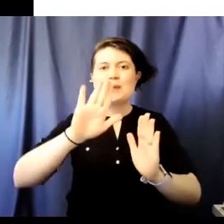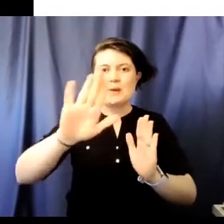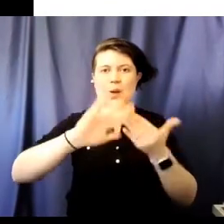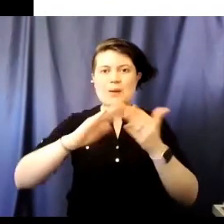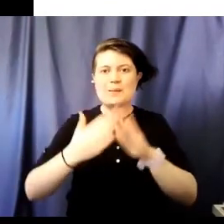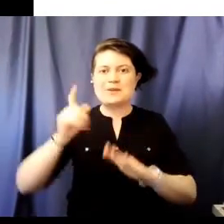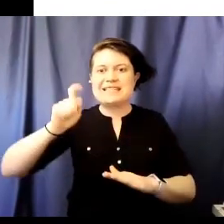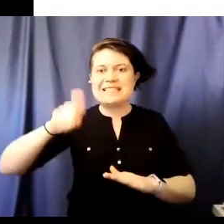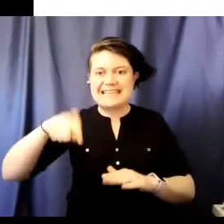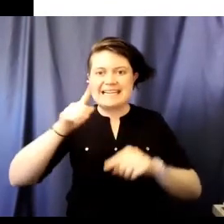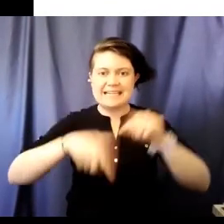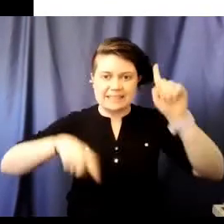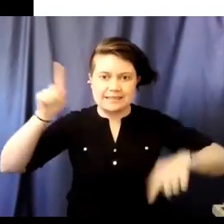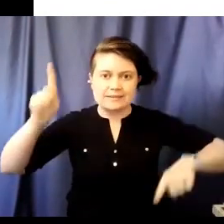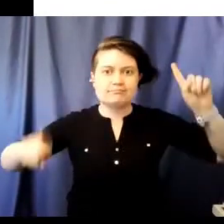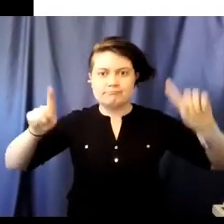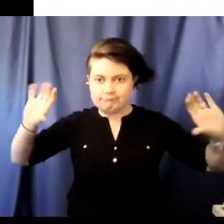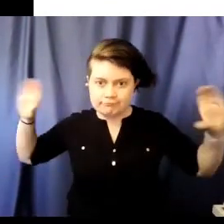community.